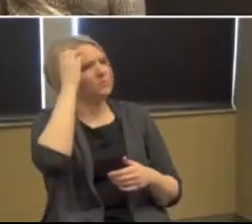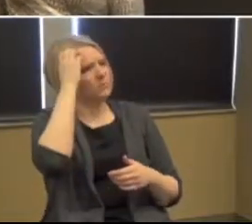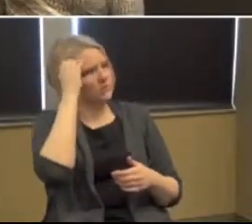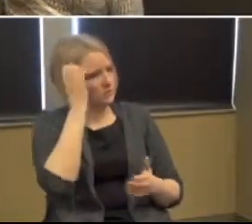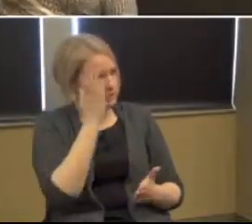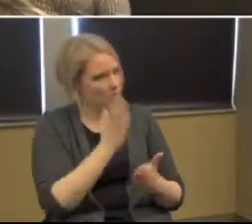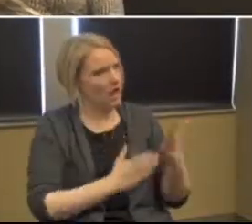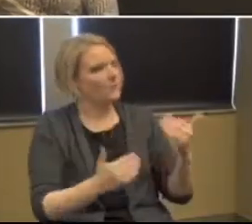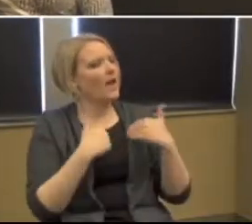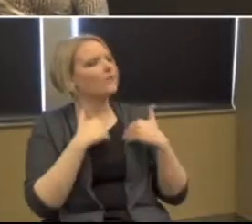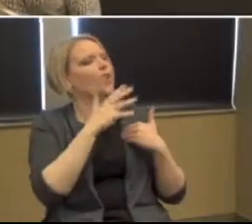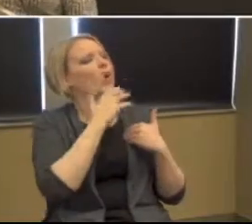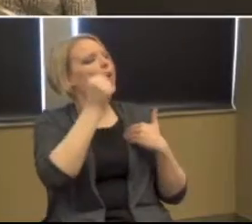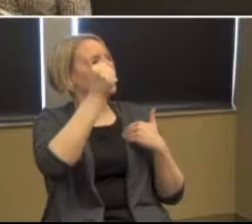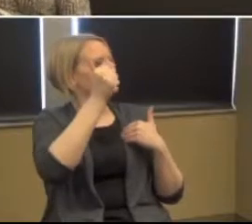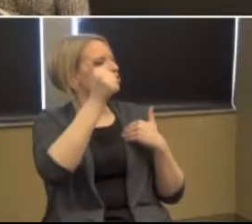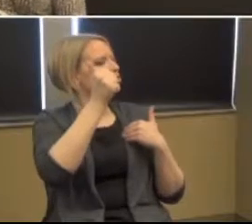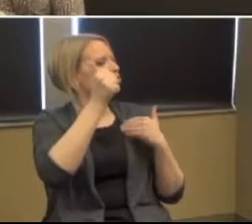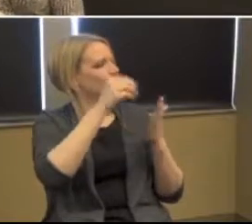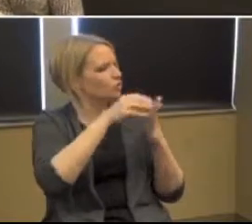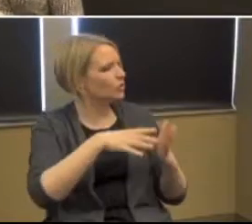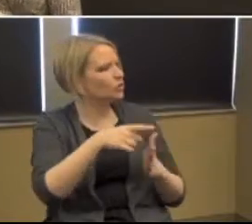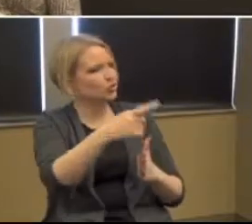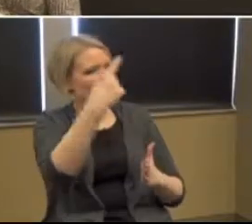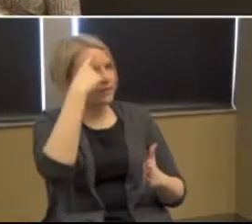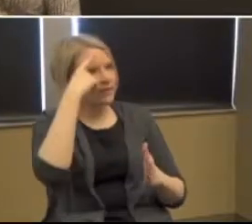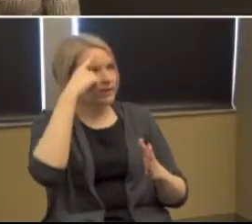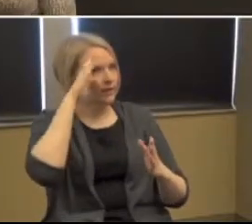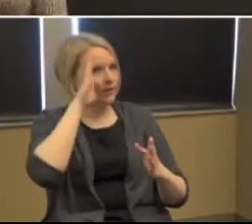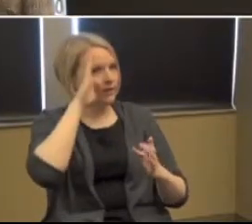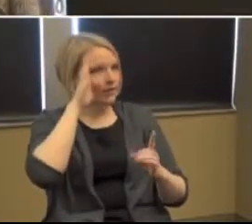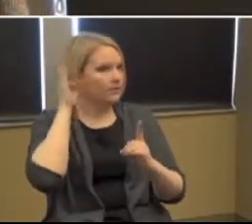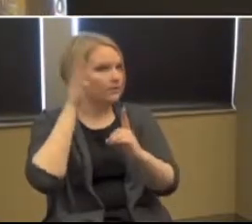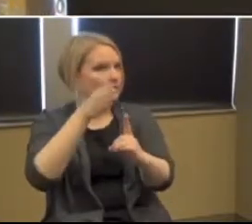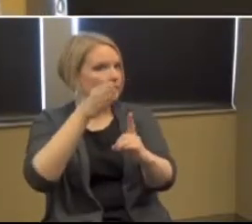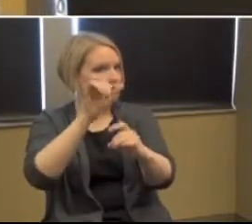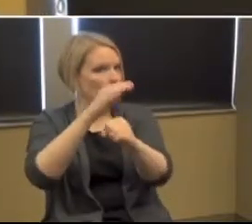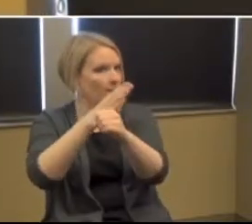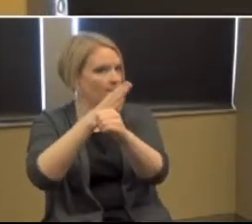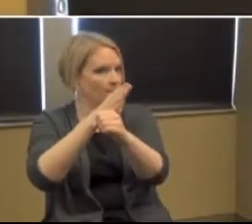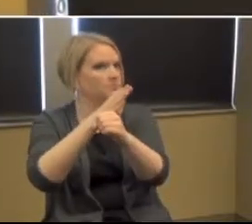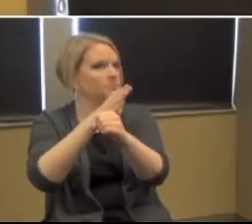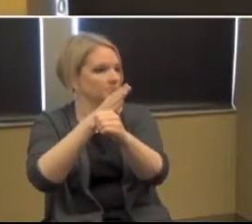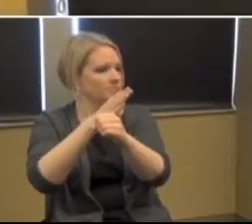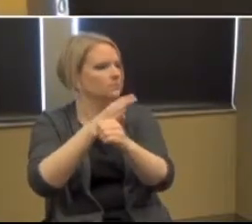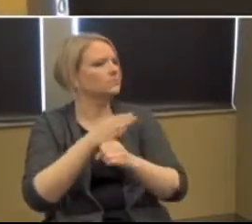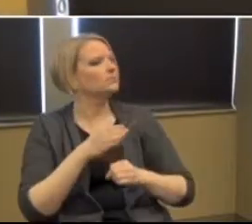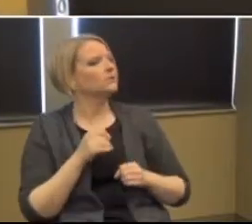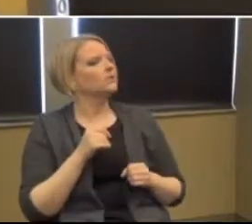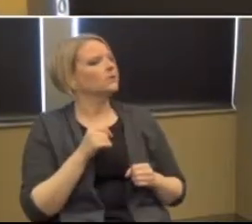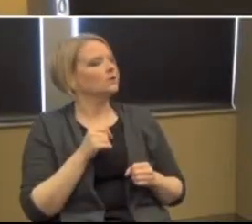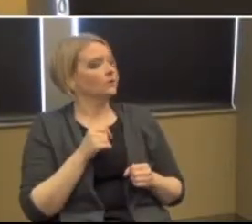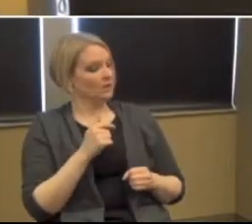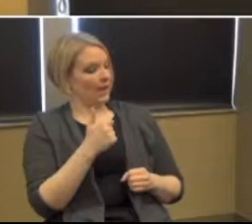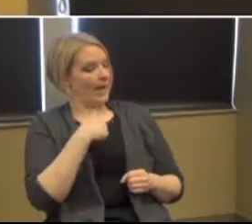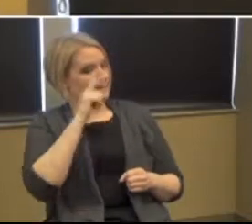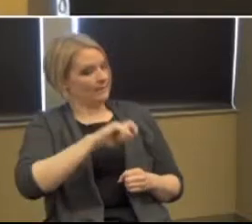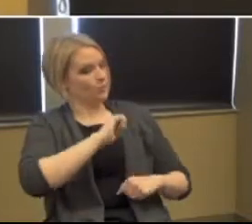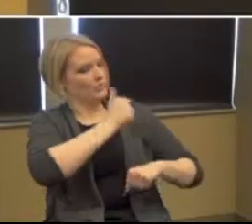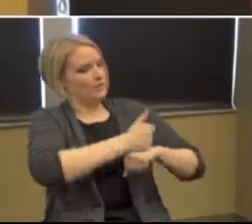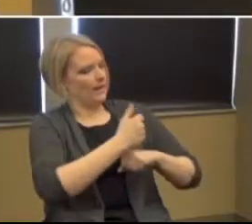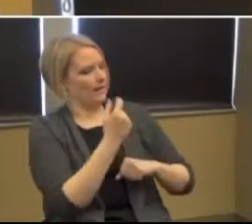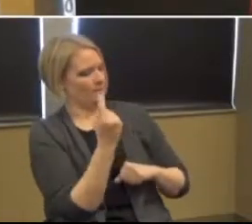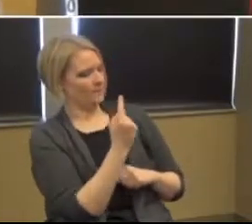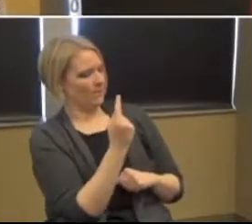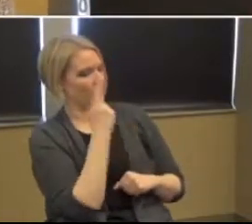age spectrum, where you're really thinking vocationally, you're thinking about What do I need to put in place for my student